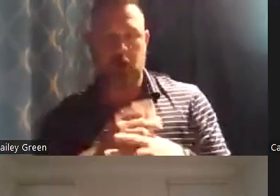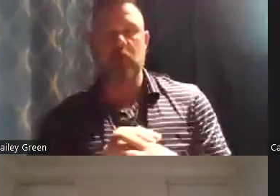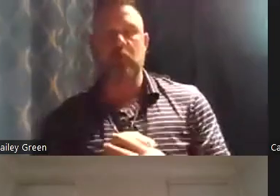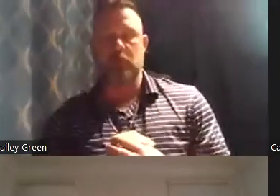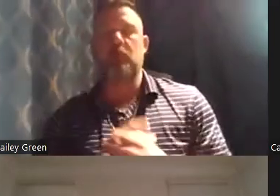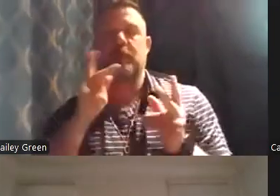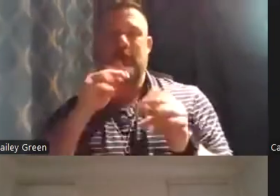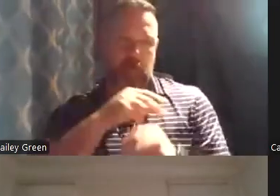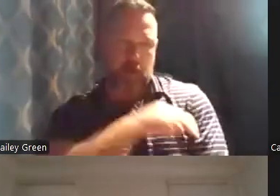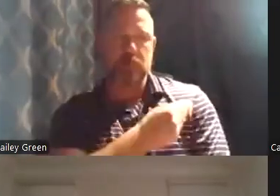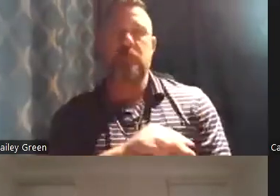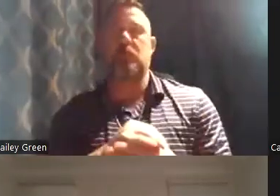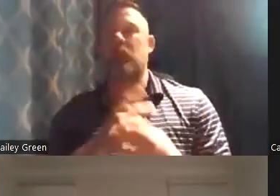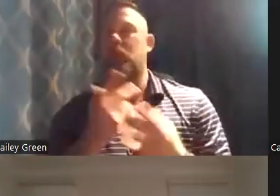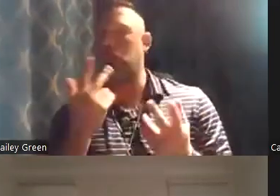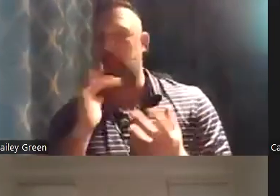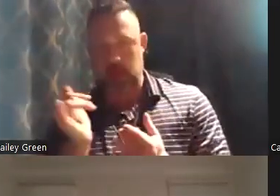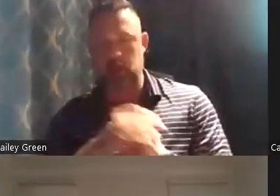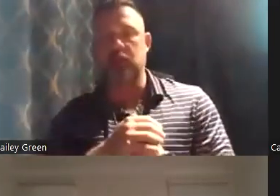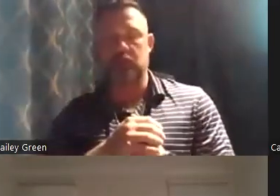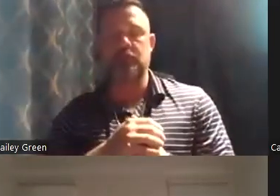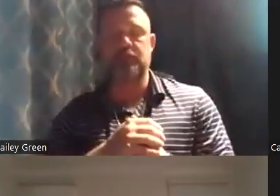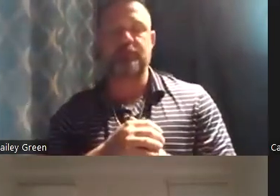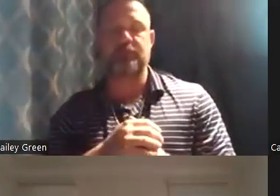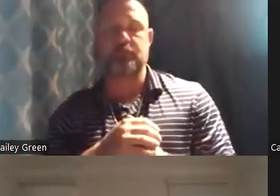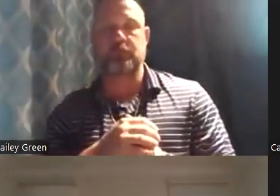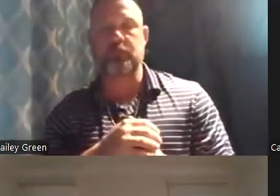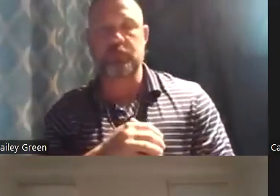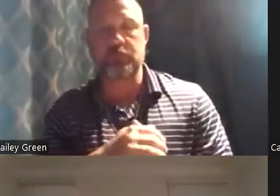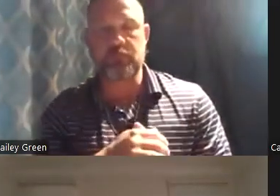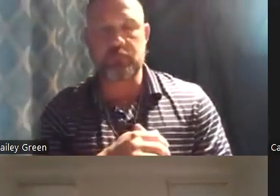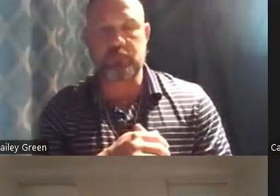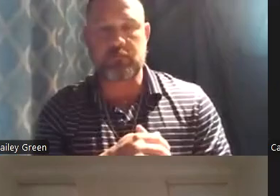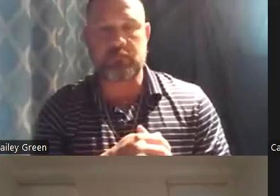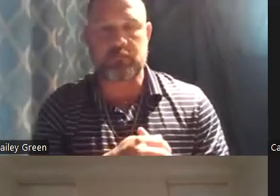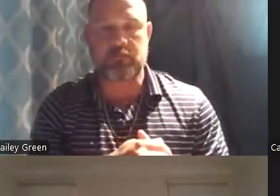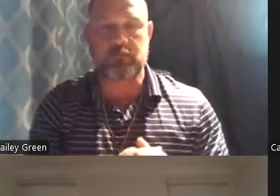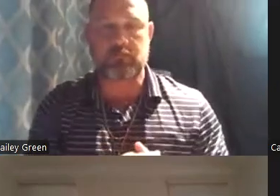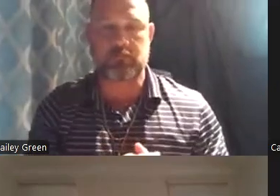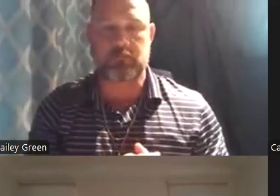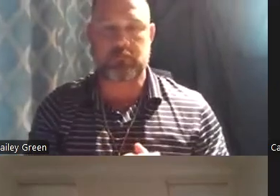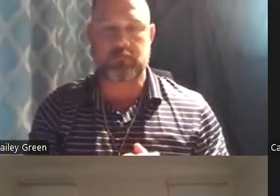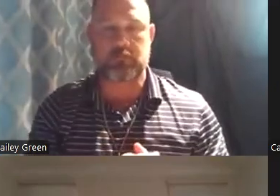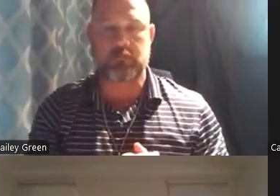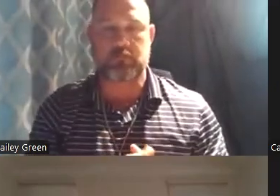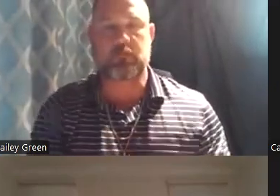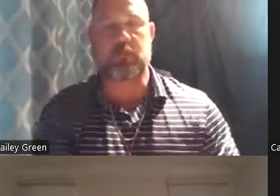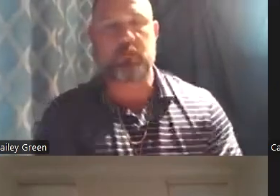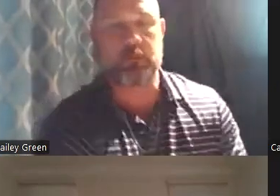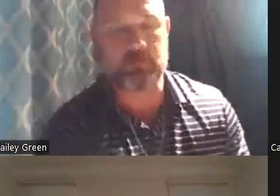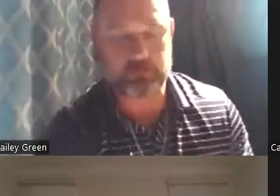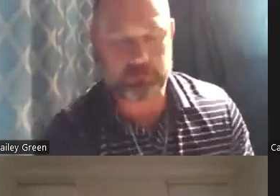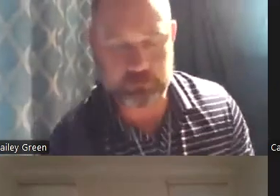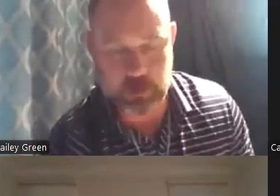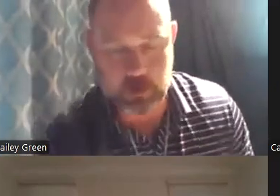being in the hospital. What is that like for those families? How could we do that better? And then the third is a brand new one that